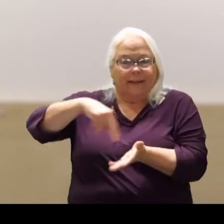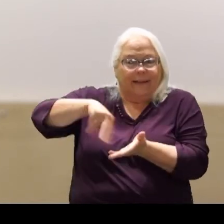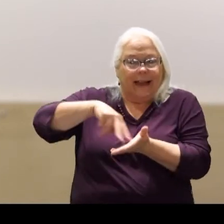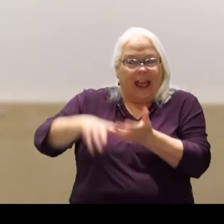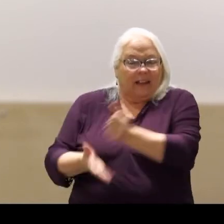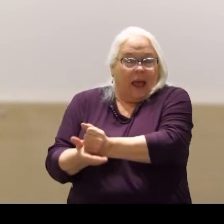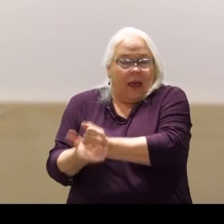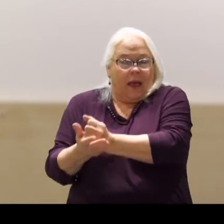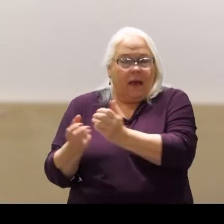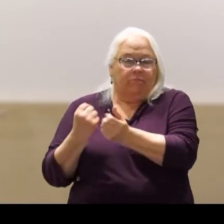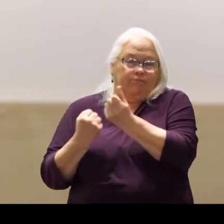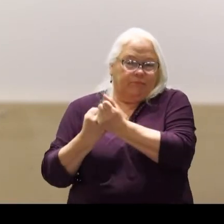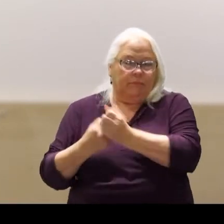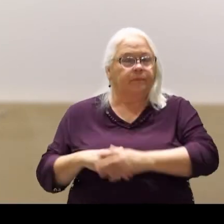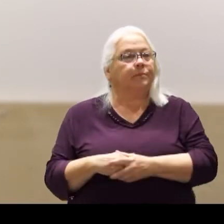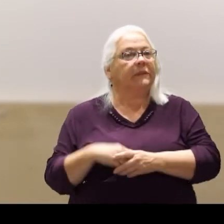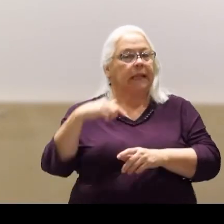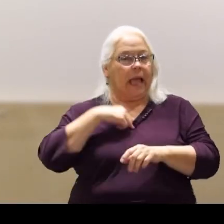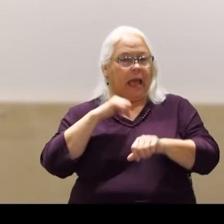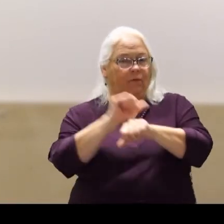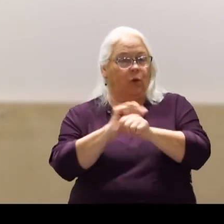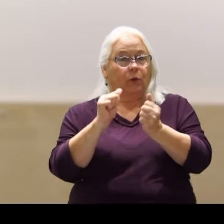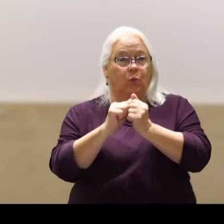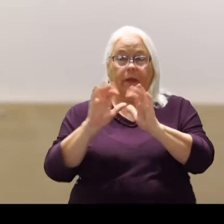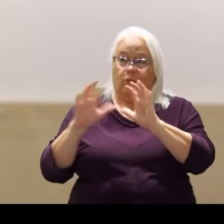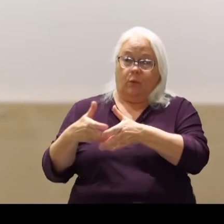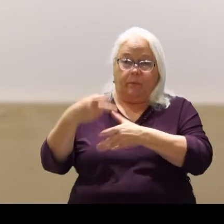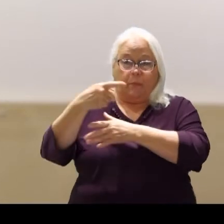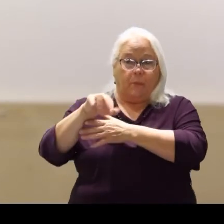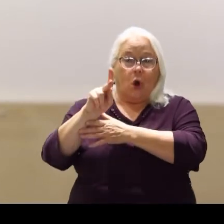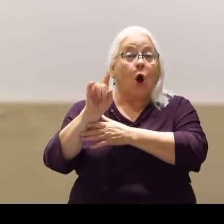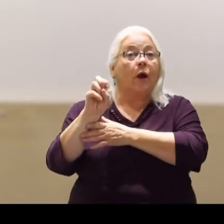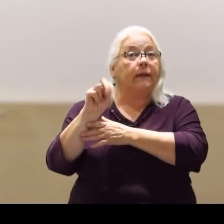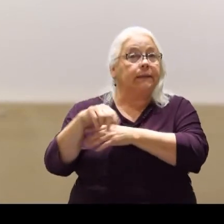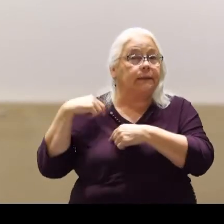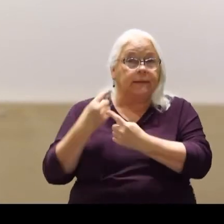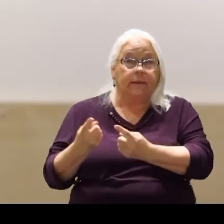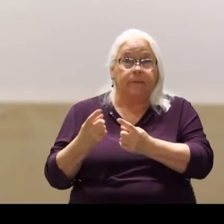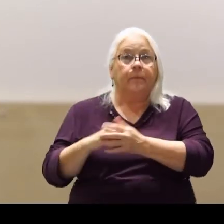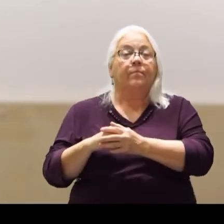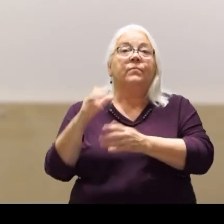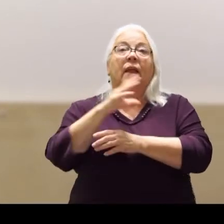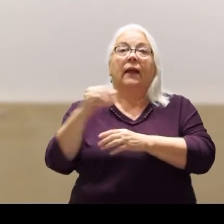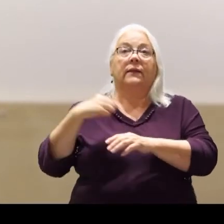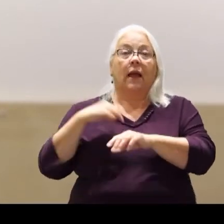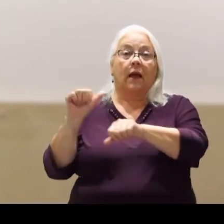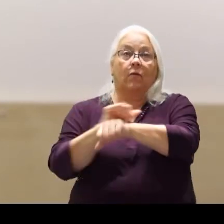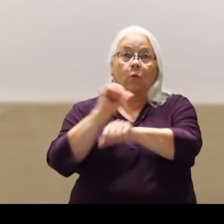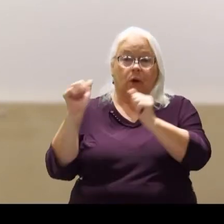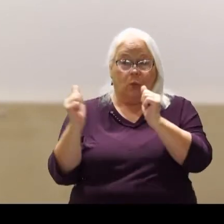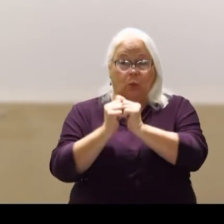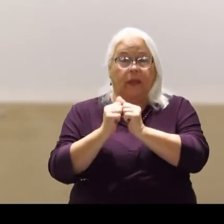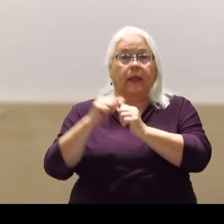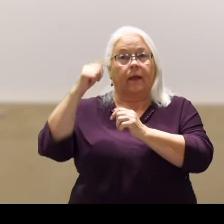dance advocate. I have worked with the Parkinson's community and have